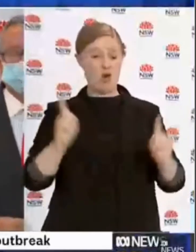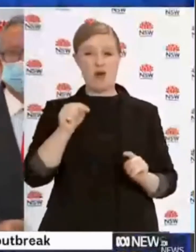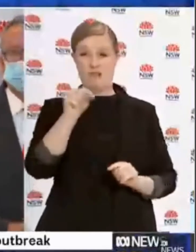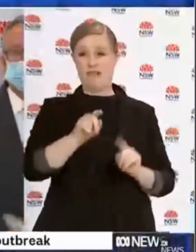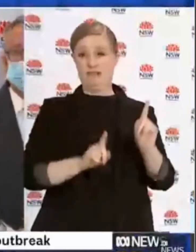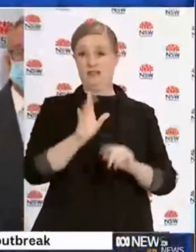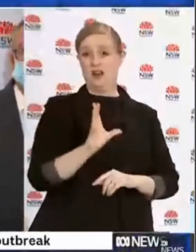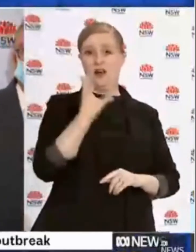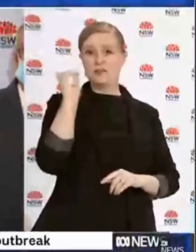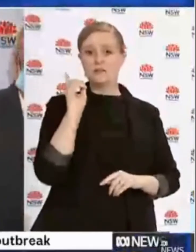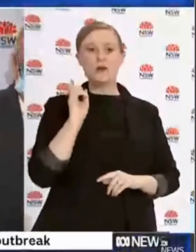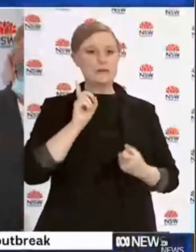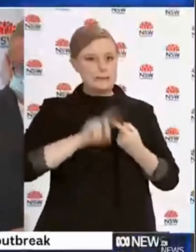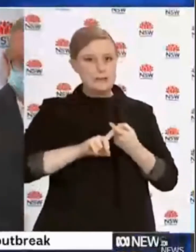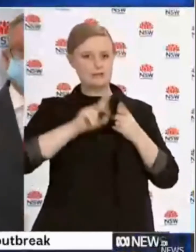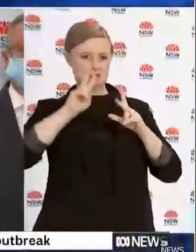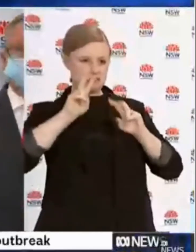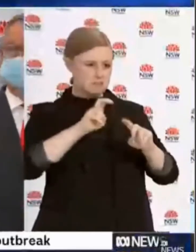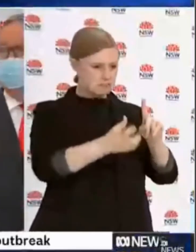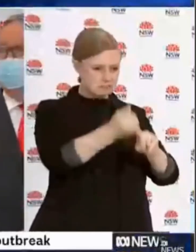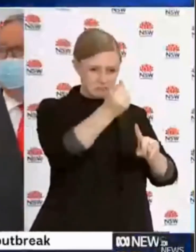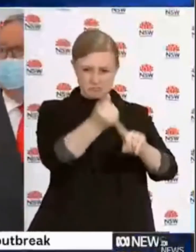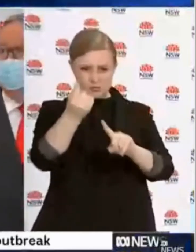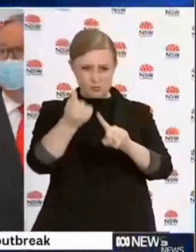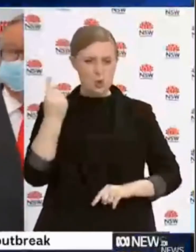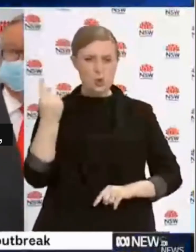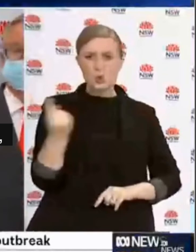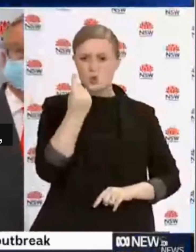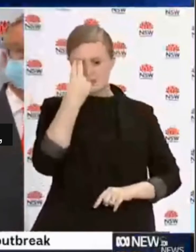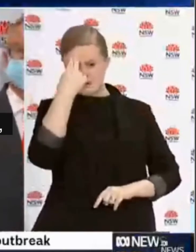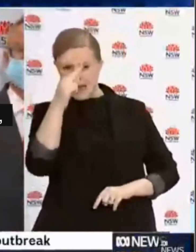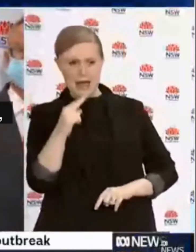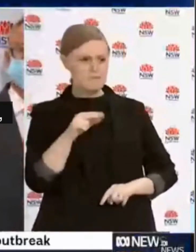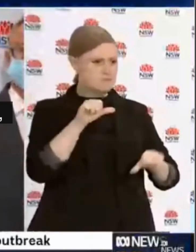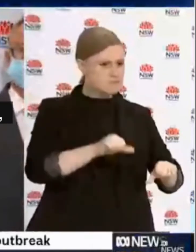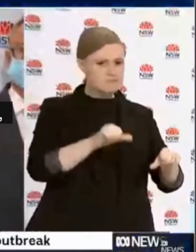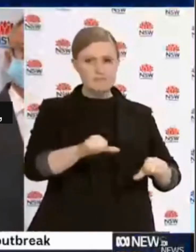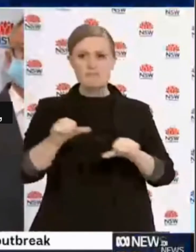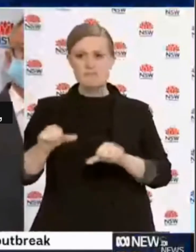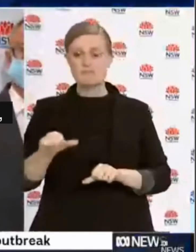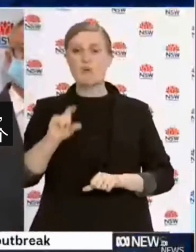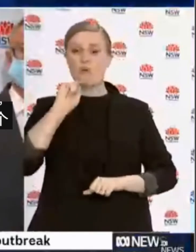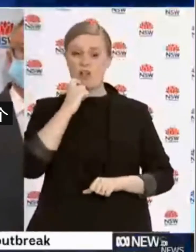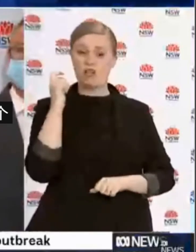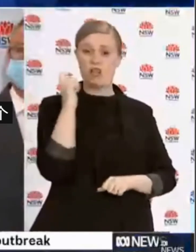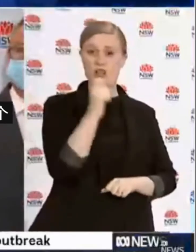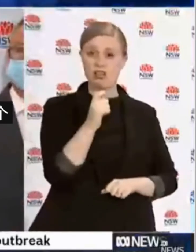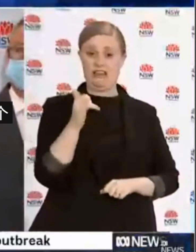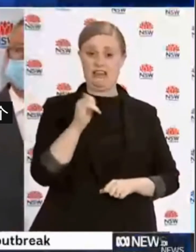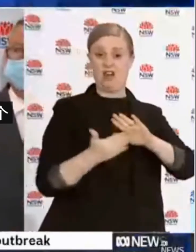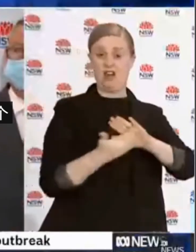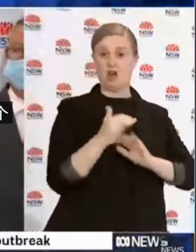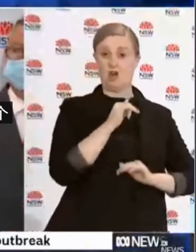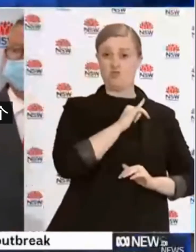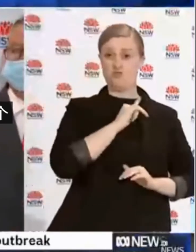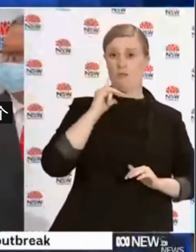people and take action, whether it be criminally or whether it be under the Public Health Act for their actions, and that's ongoing. So there is a team of detectives there who have